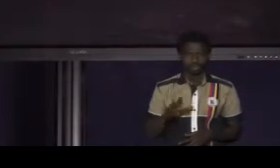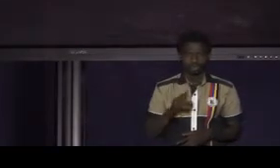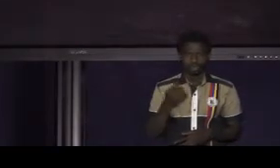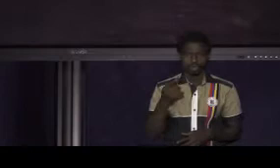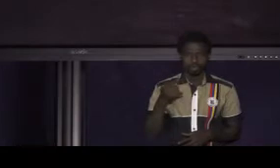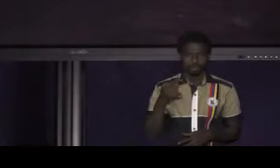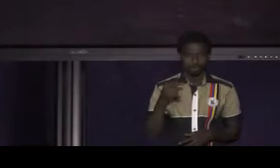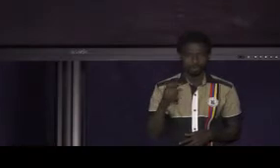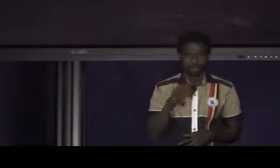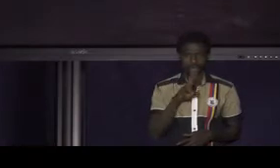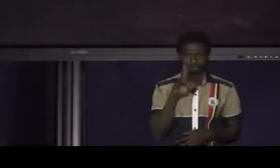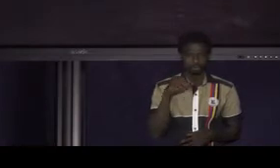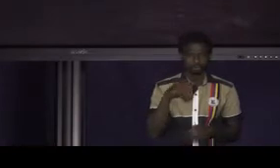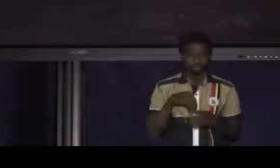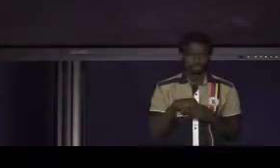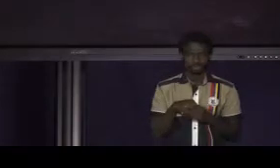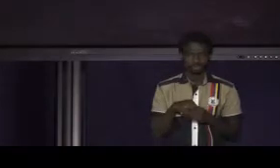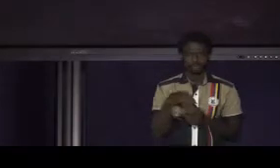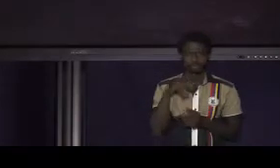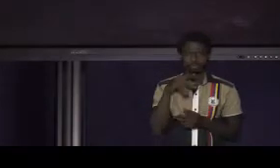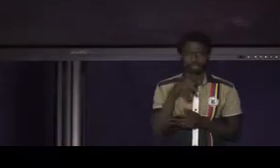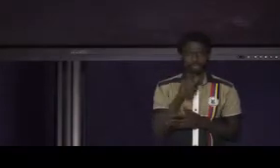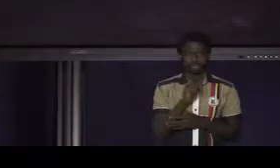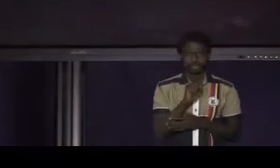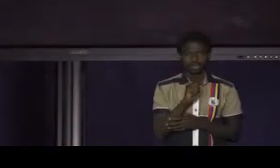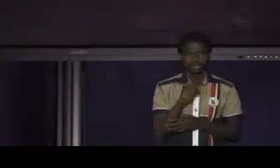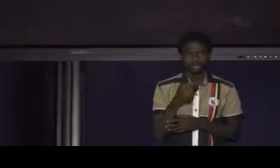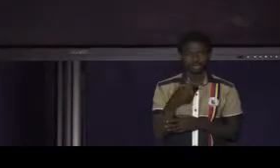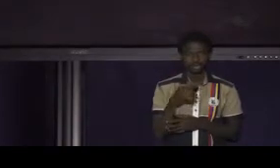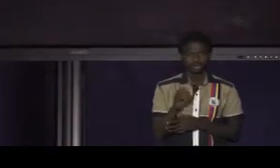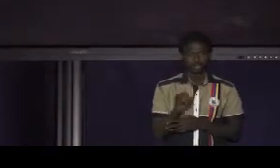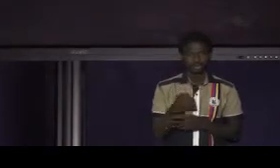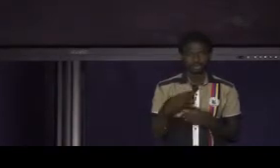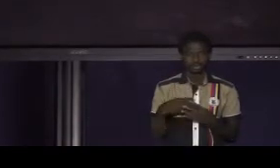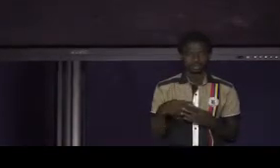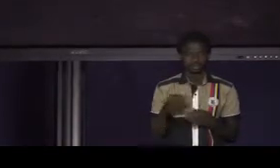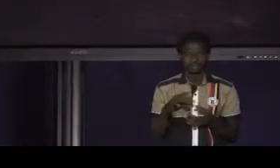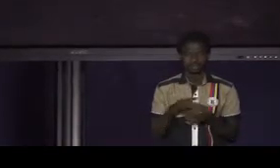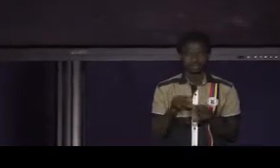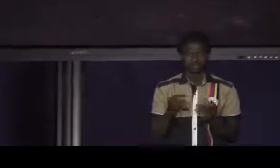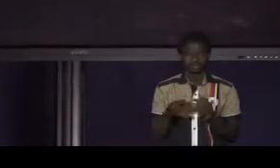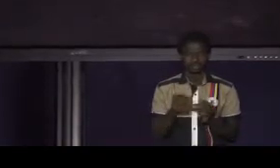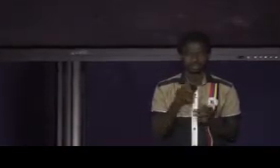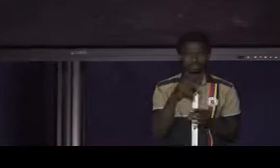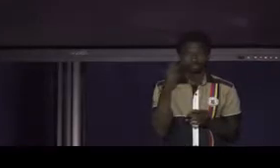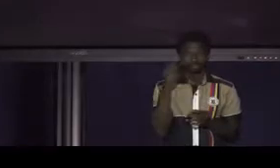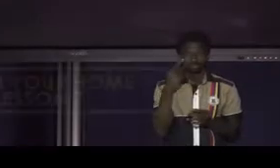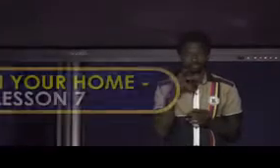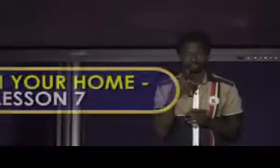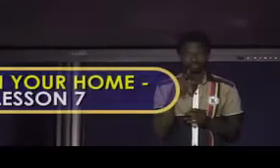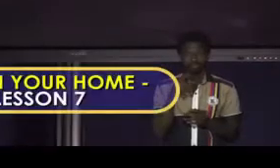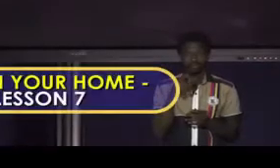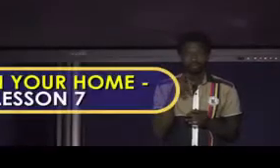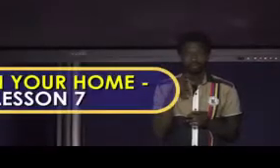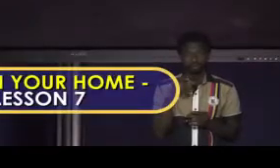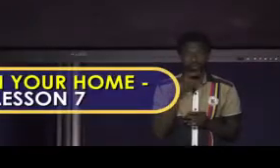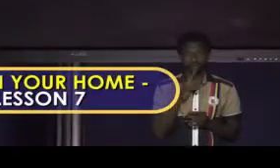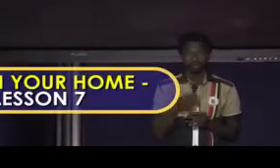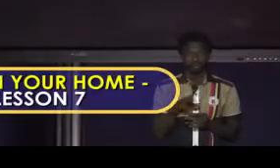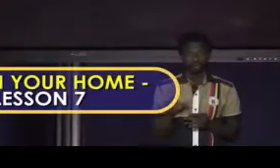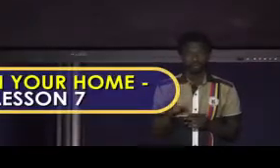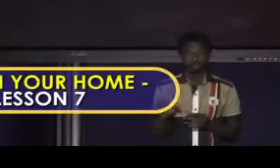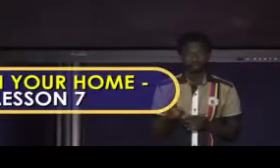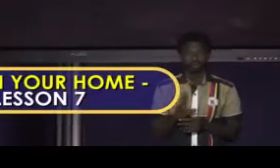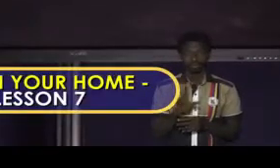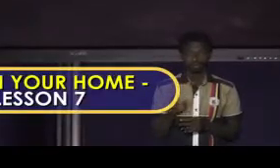in passages. In your passage, in the passages you come across, you see that commas are often